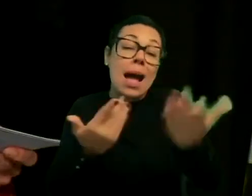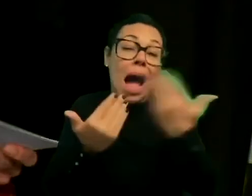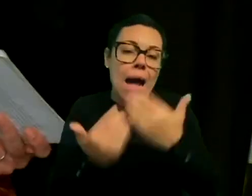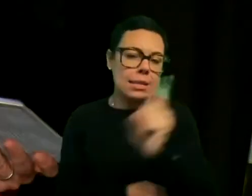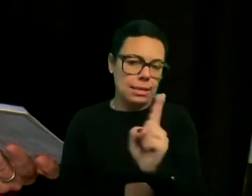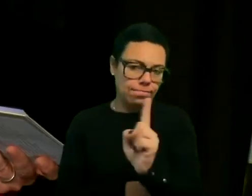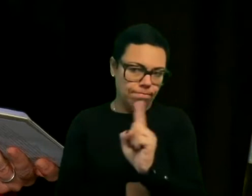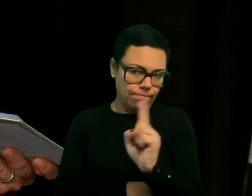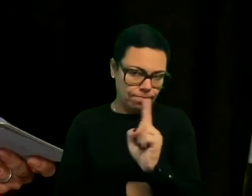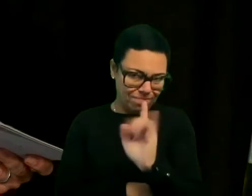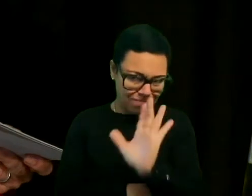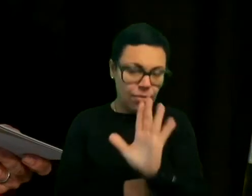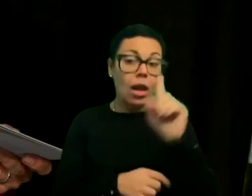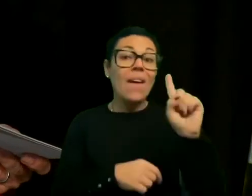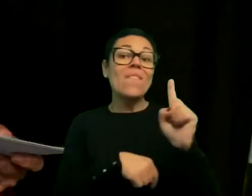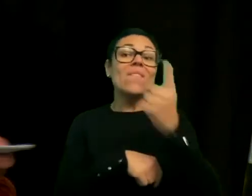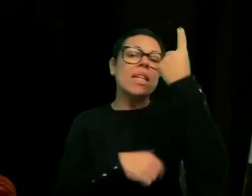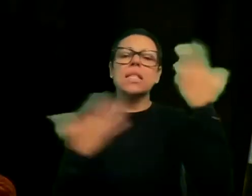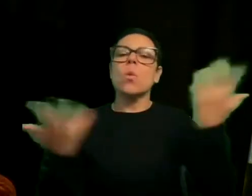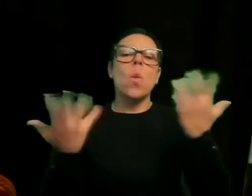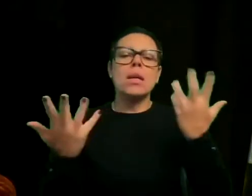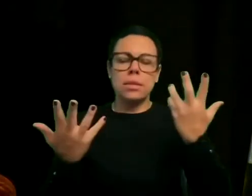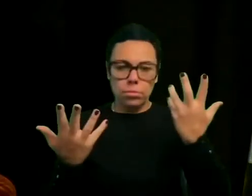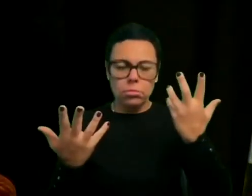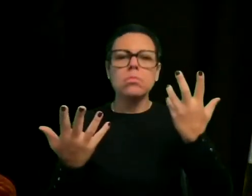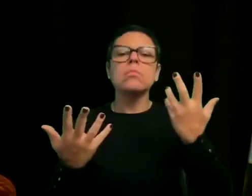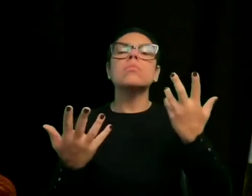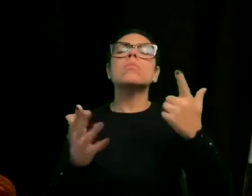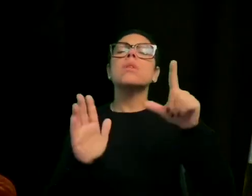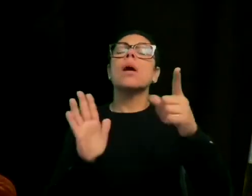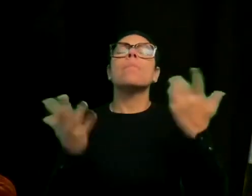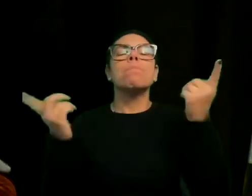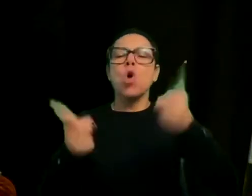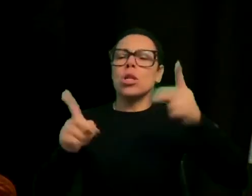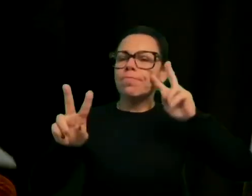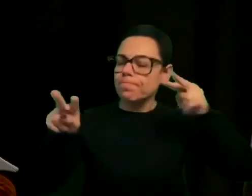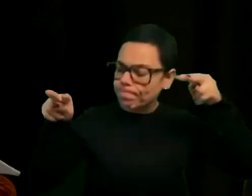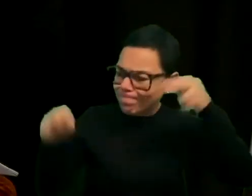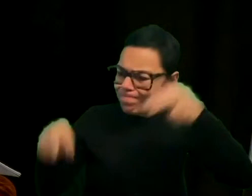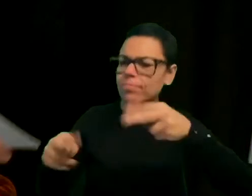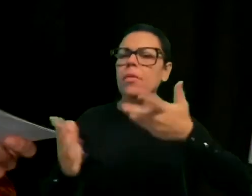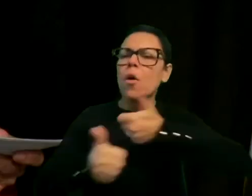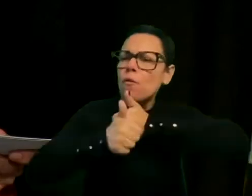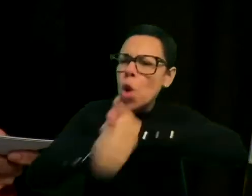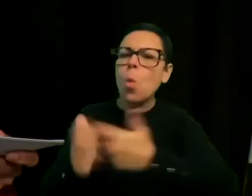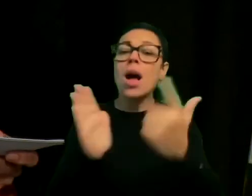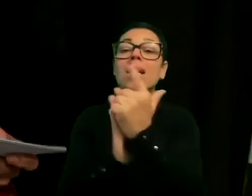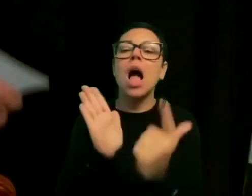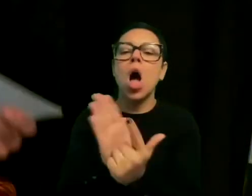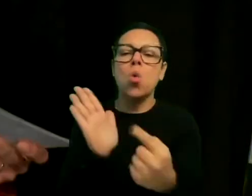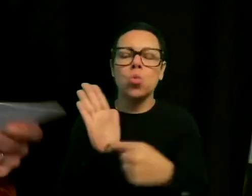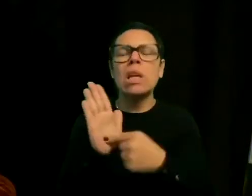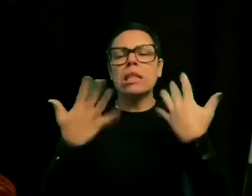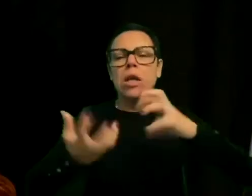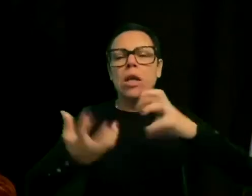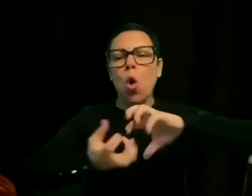obvious one was to make it a legal obligation. And this was mentioned in the session this morning as well. You know, legal obligations, they work. So